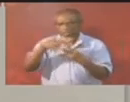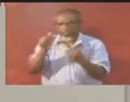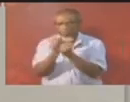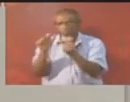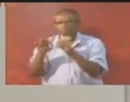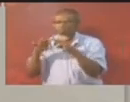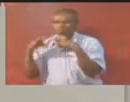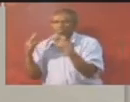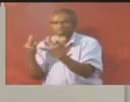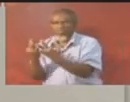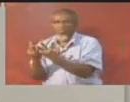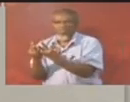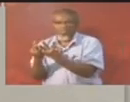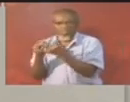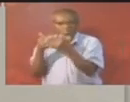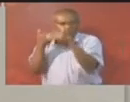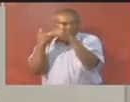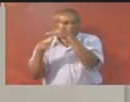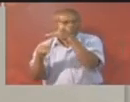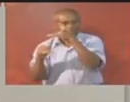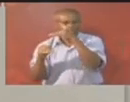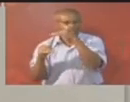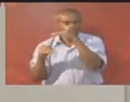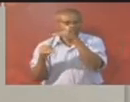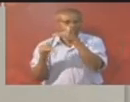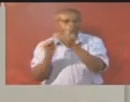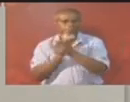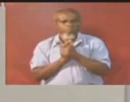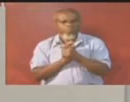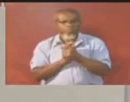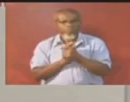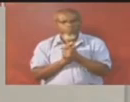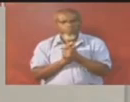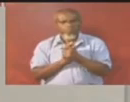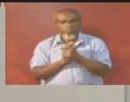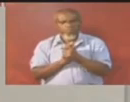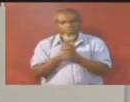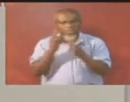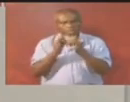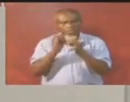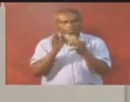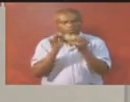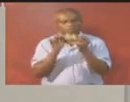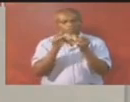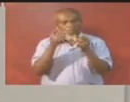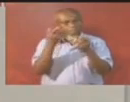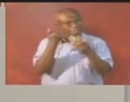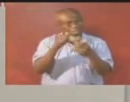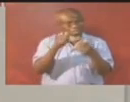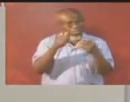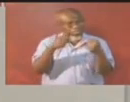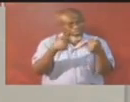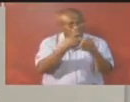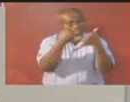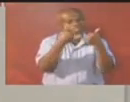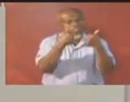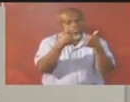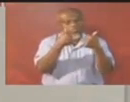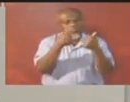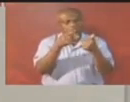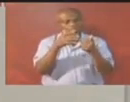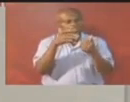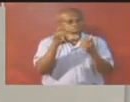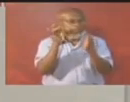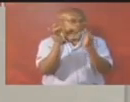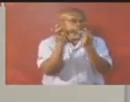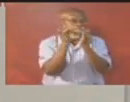because of your situation, reach out to the CMOH, who can provide additional guidance and support. So those are the things that we really wanted to emphasize with